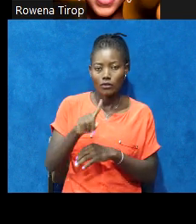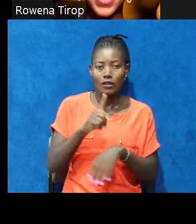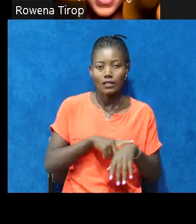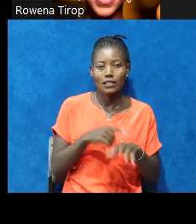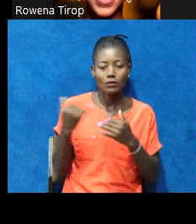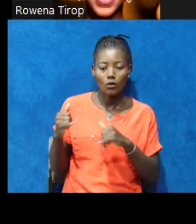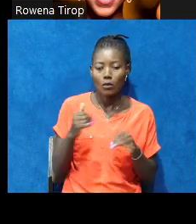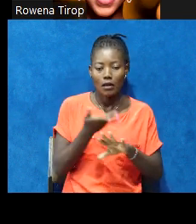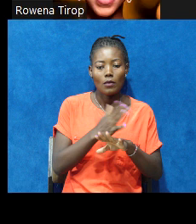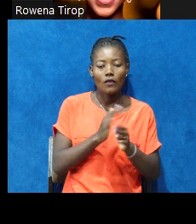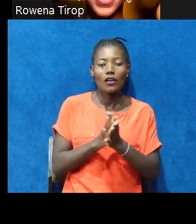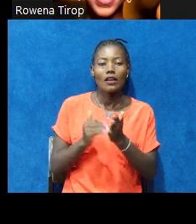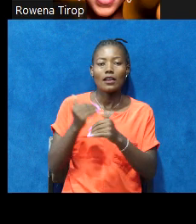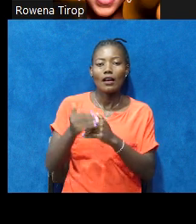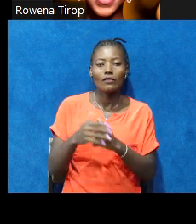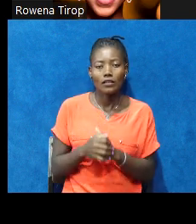while you play before and after.